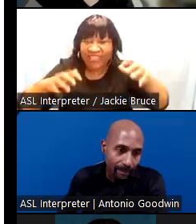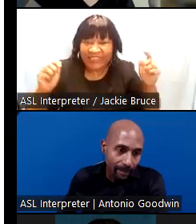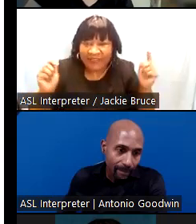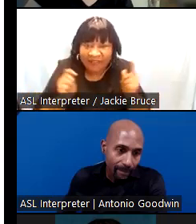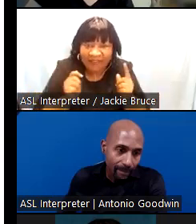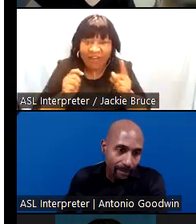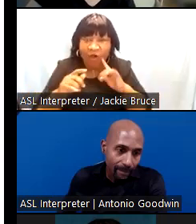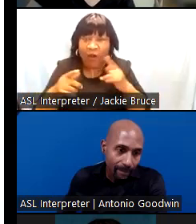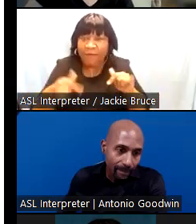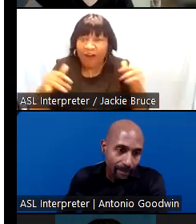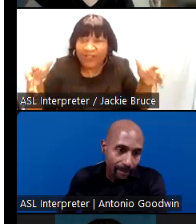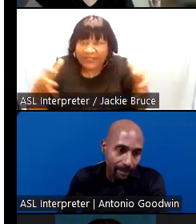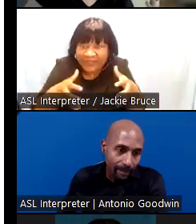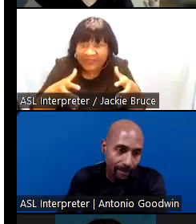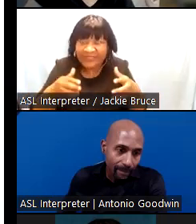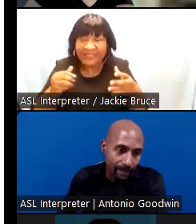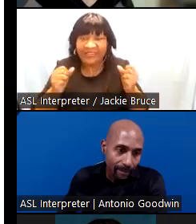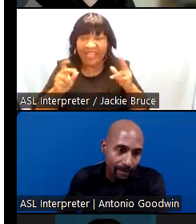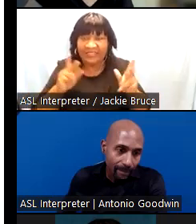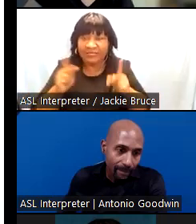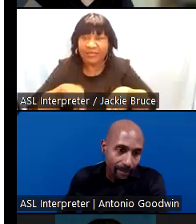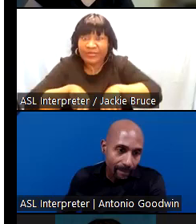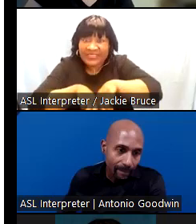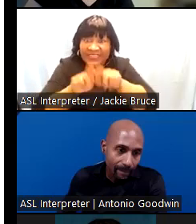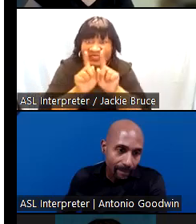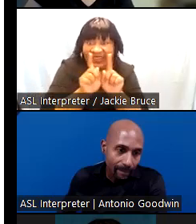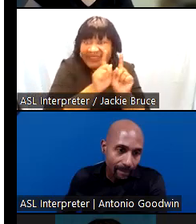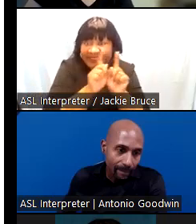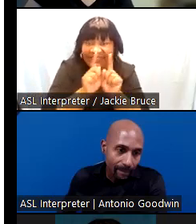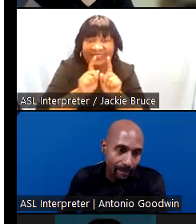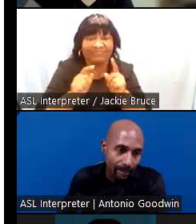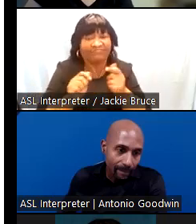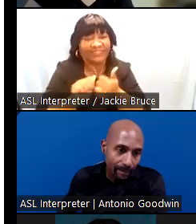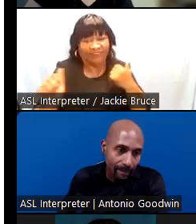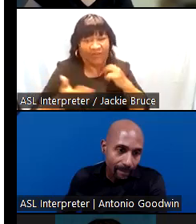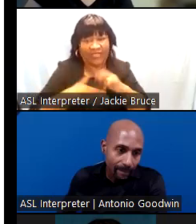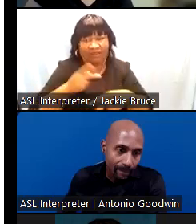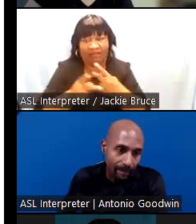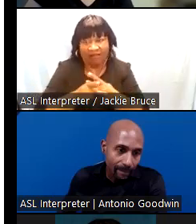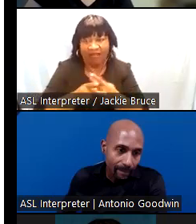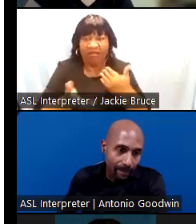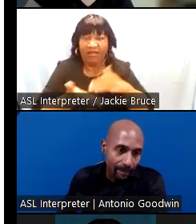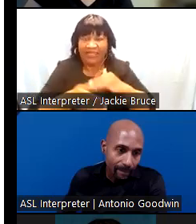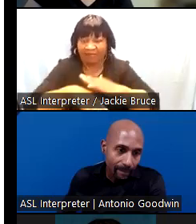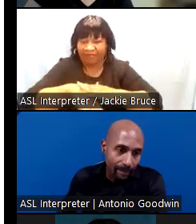like parties that are going to have lots of close skin-to-skin contact, because